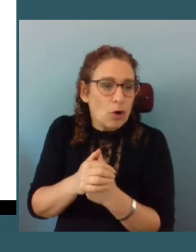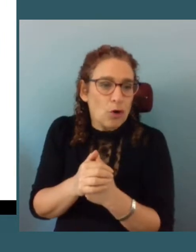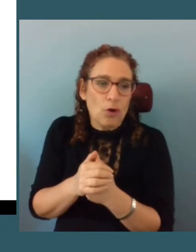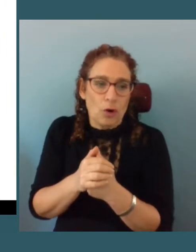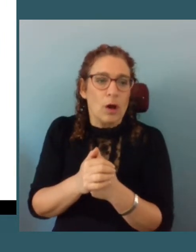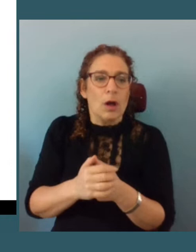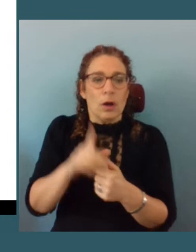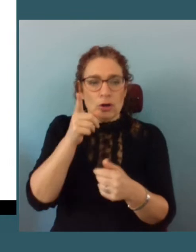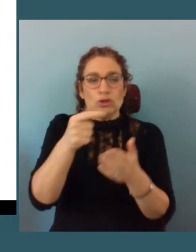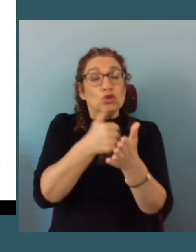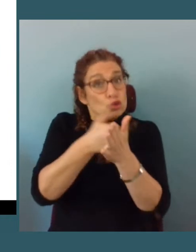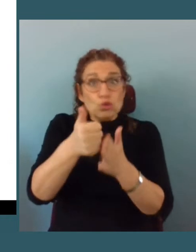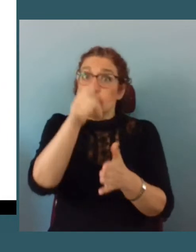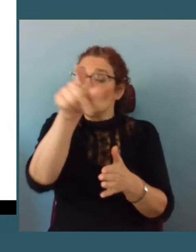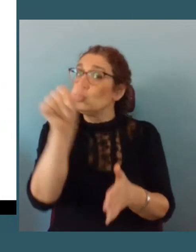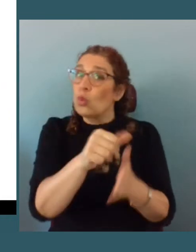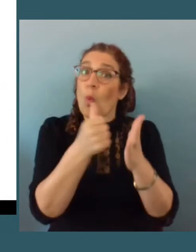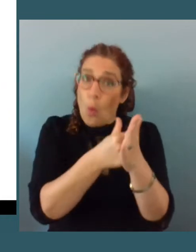it.